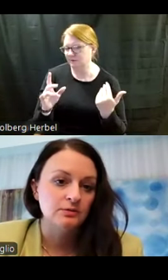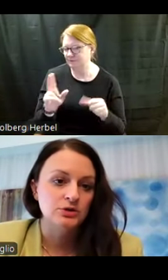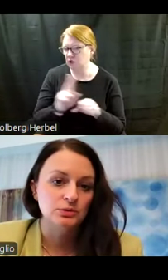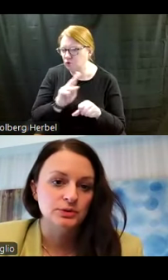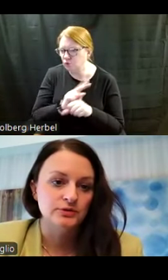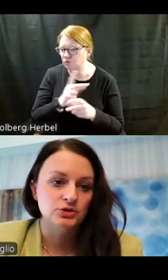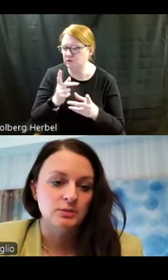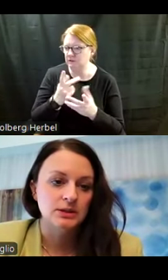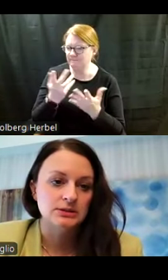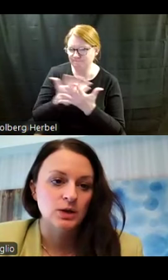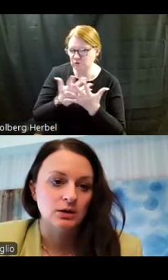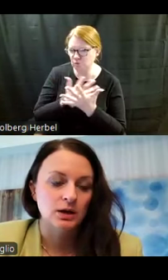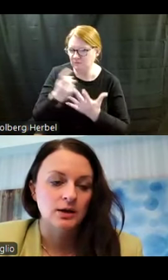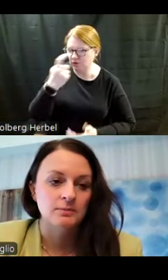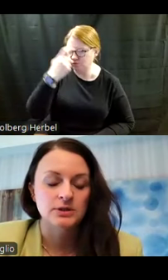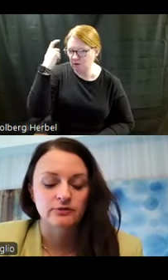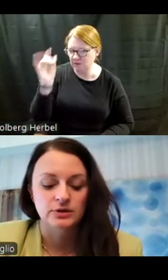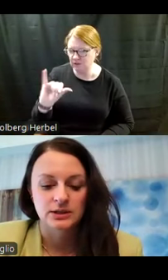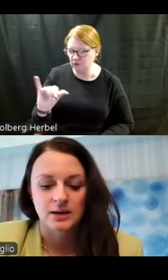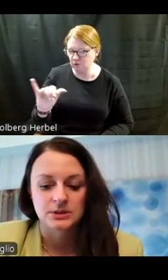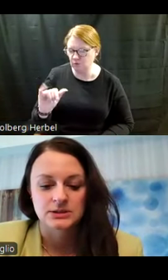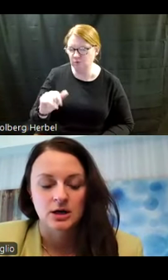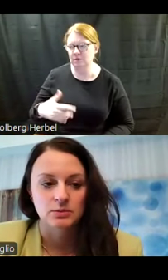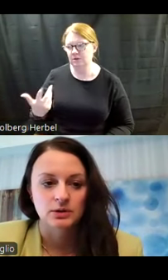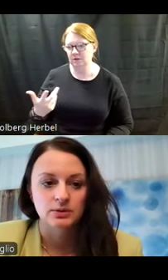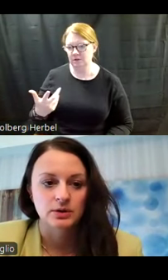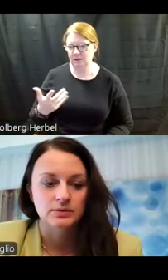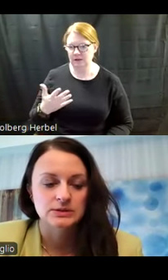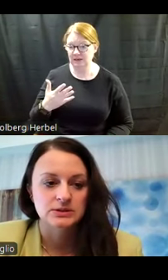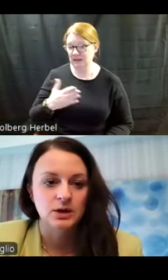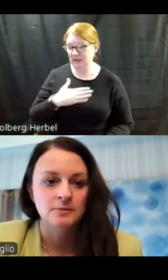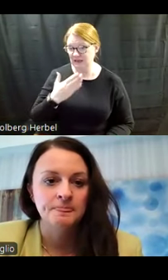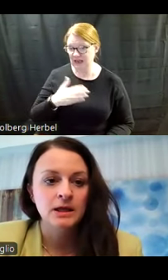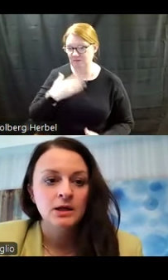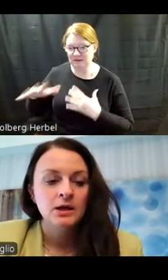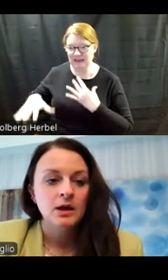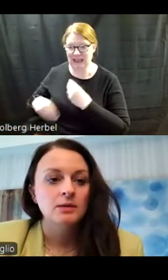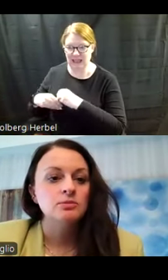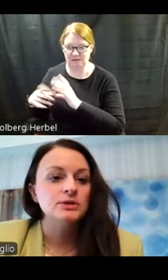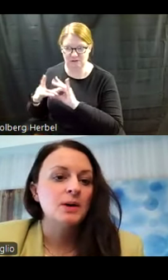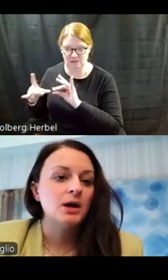screen individuals for trauma as well. Definitely happy to talk more about those as well.